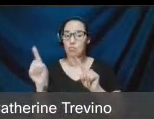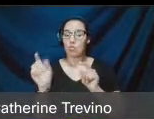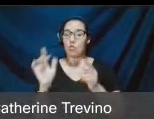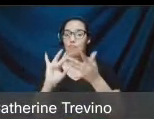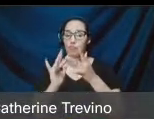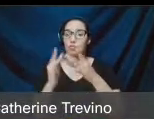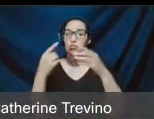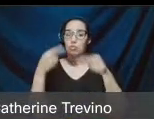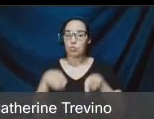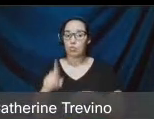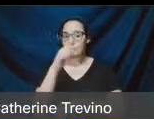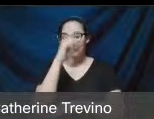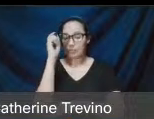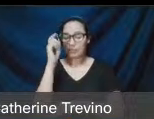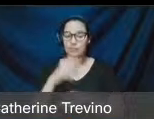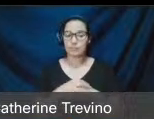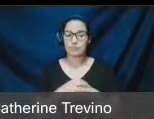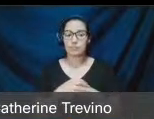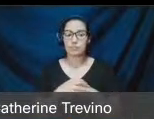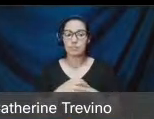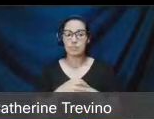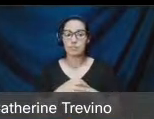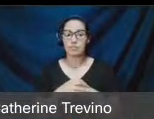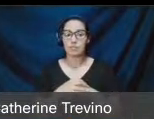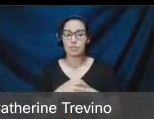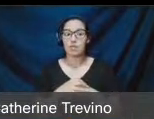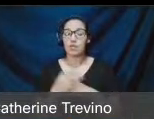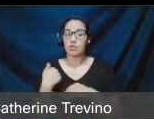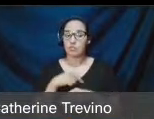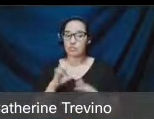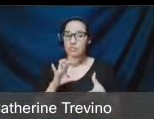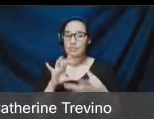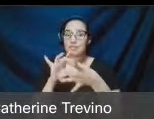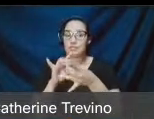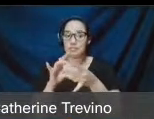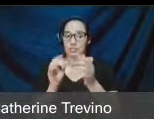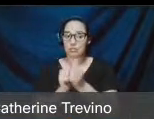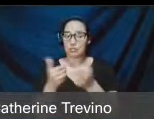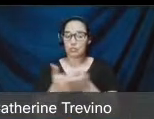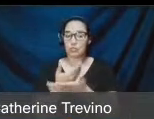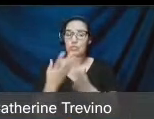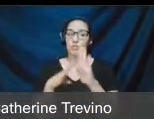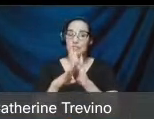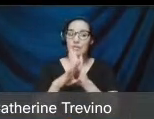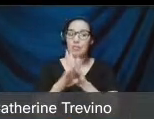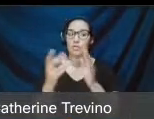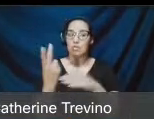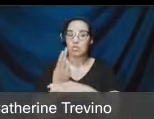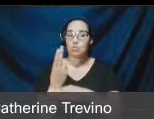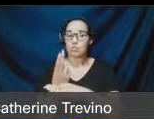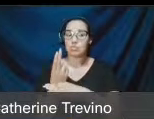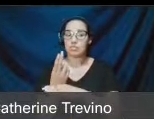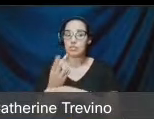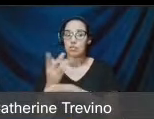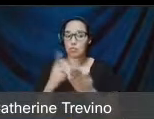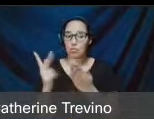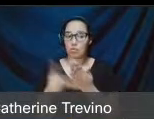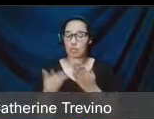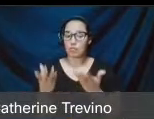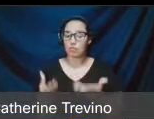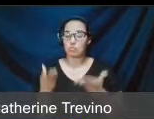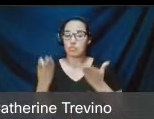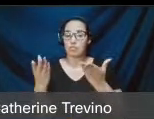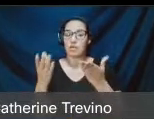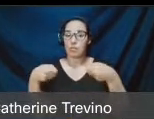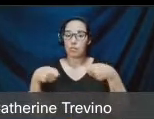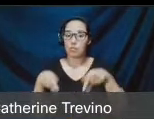summer. CJUSD Connect is our new way of offering professional development district-wide using Alugo, which will give us the opportunity to